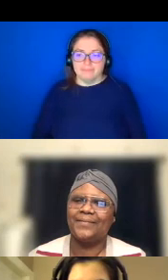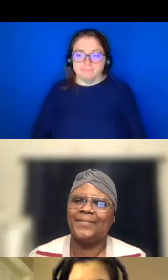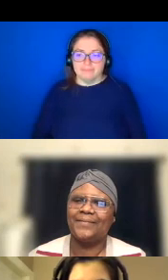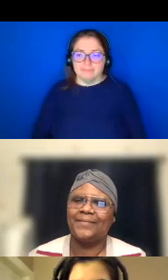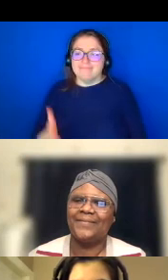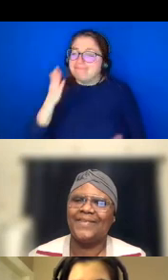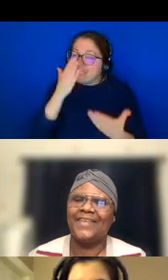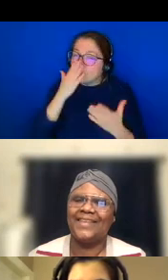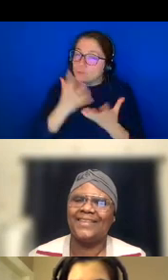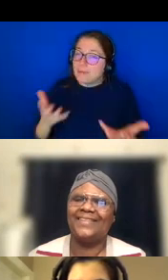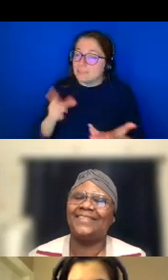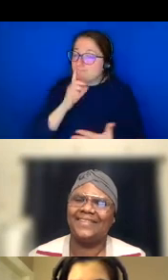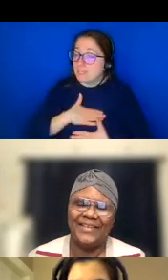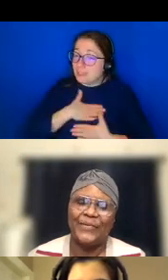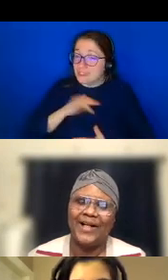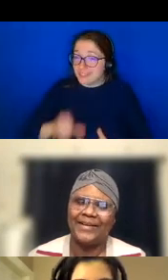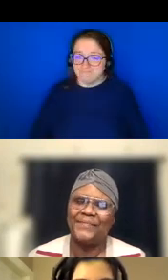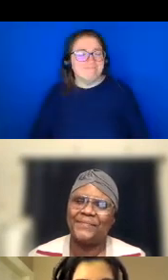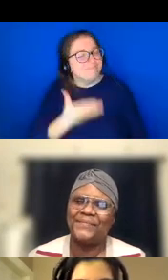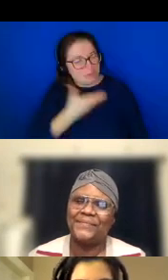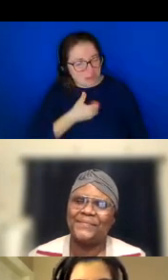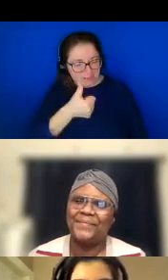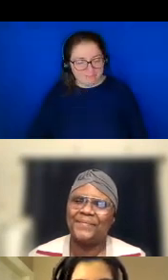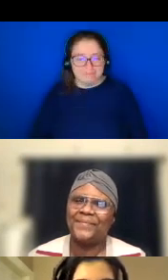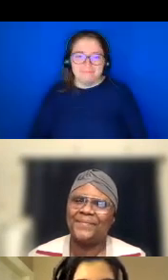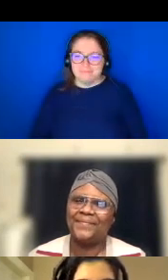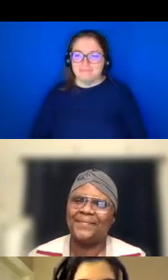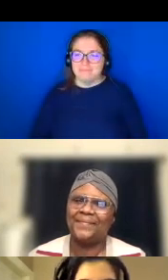Thank you so much. I really appreciate it. You're welcome.